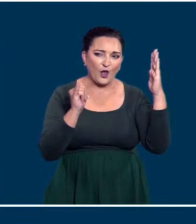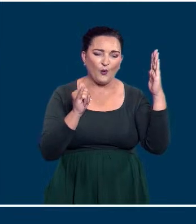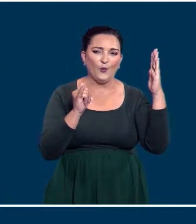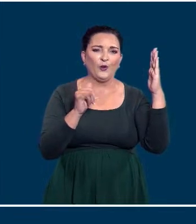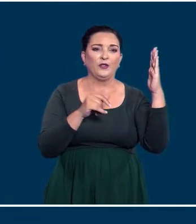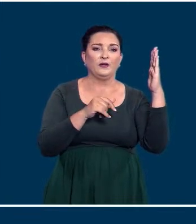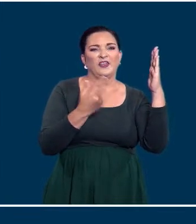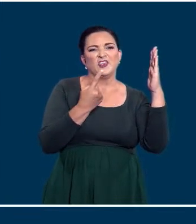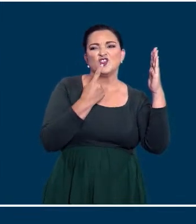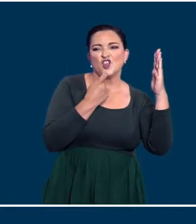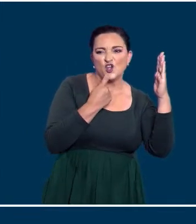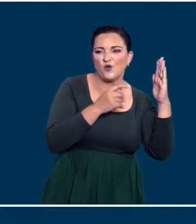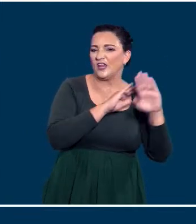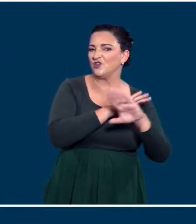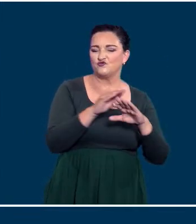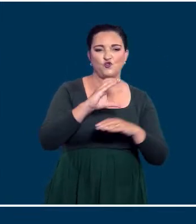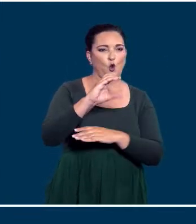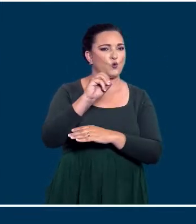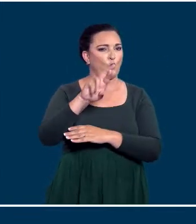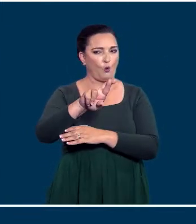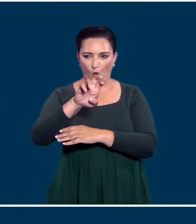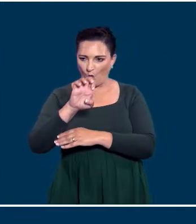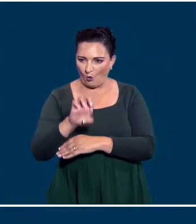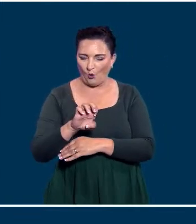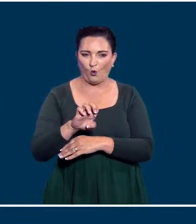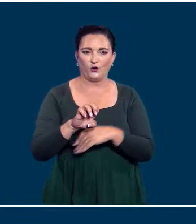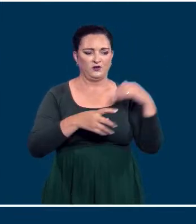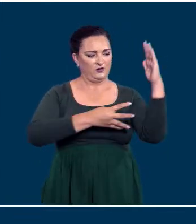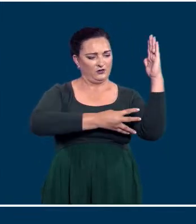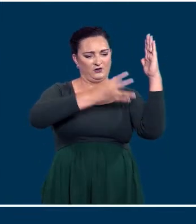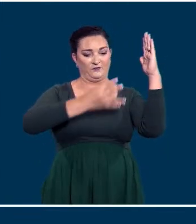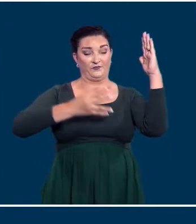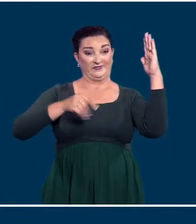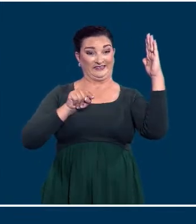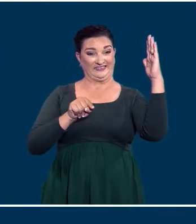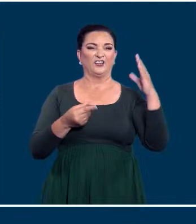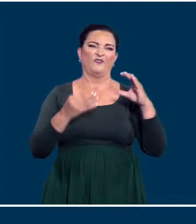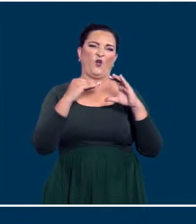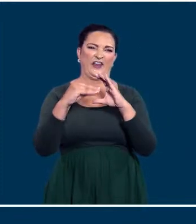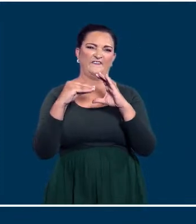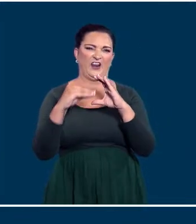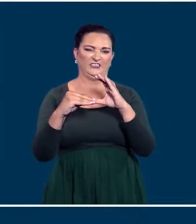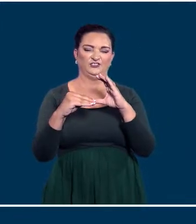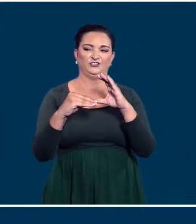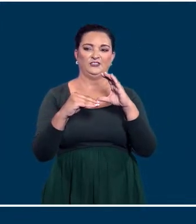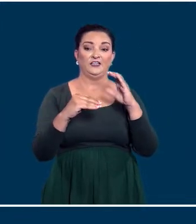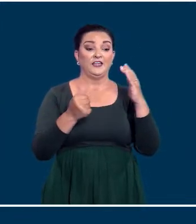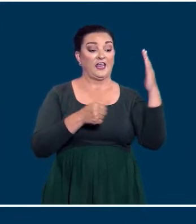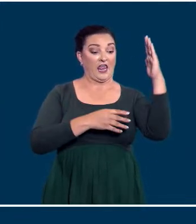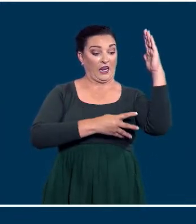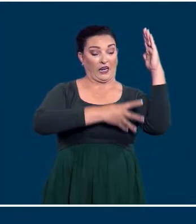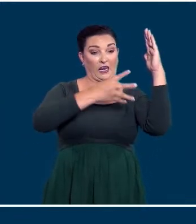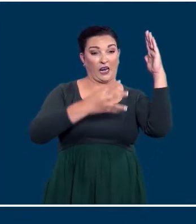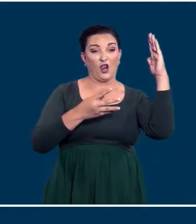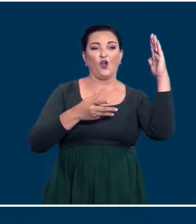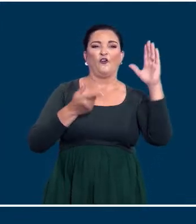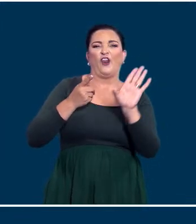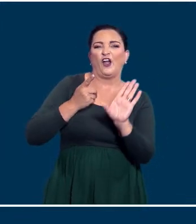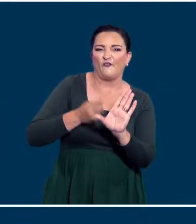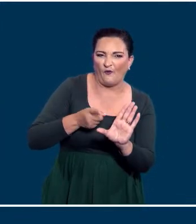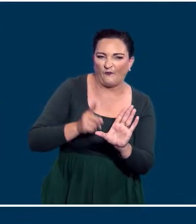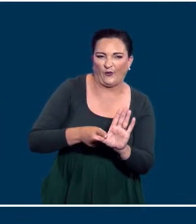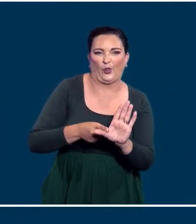point we've made many, many times in the past is that non-core inflation, fuel prices in particular, but